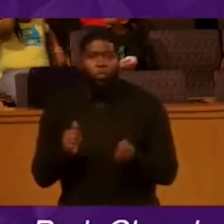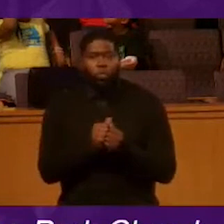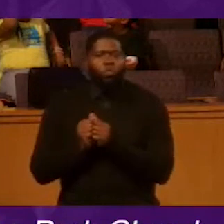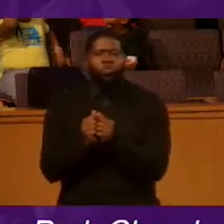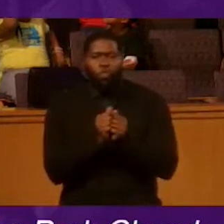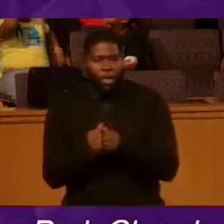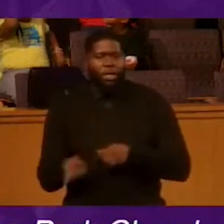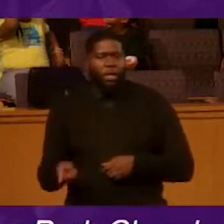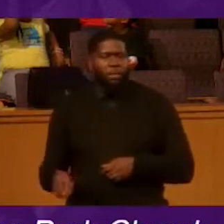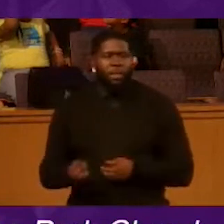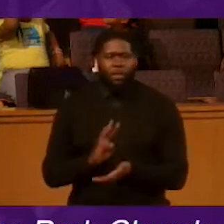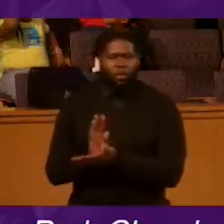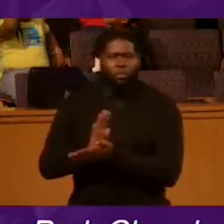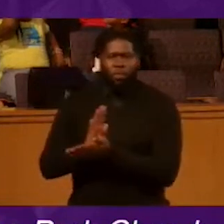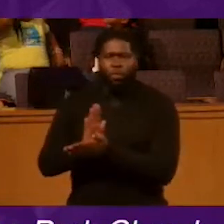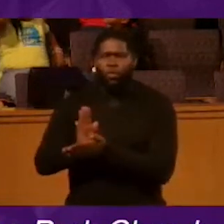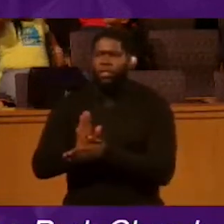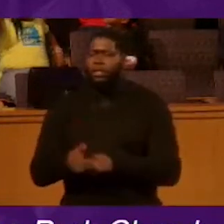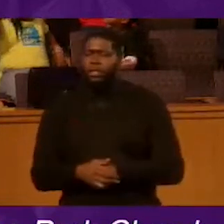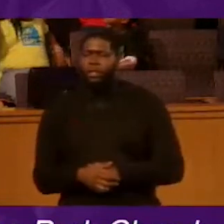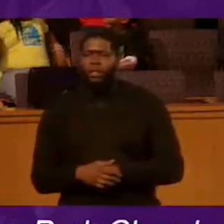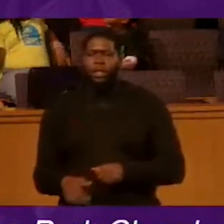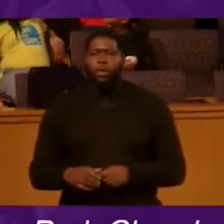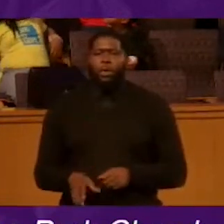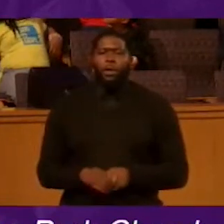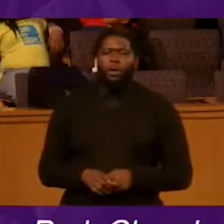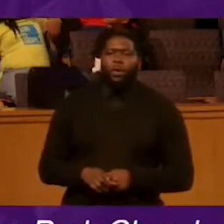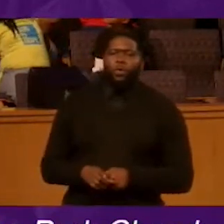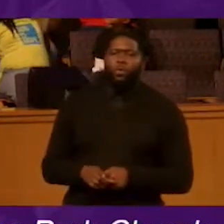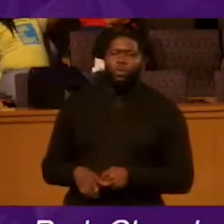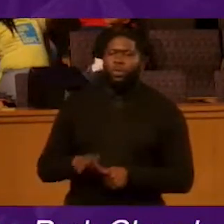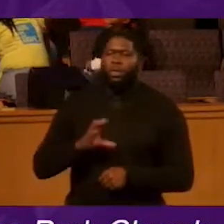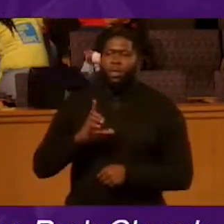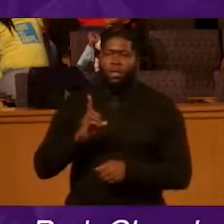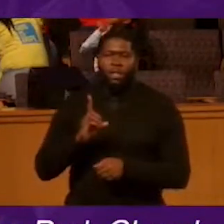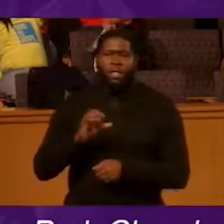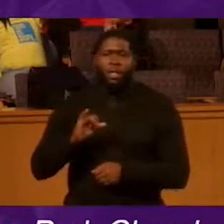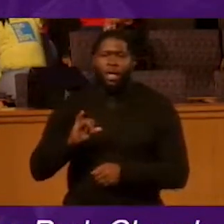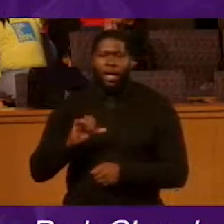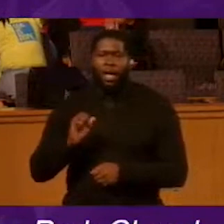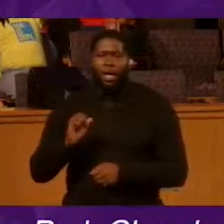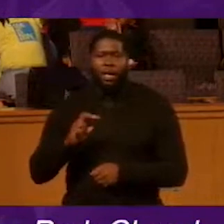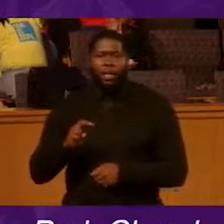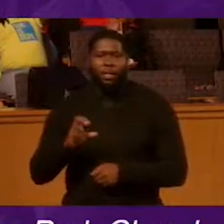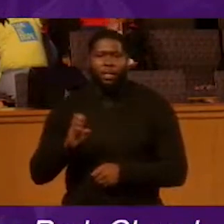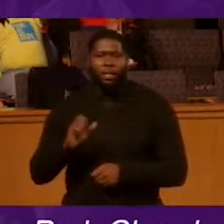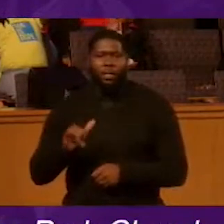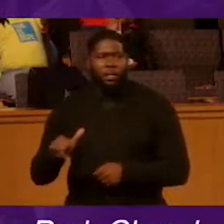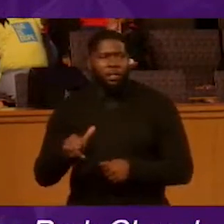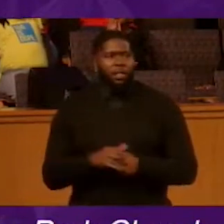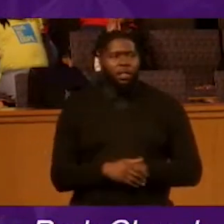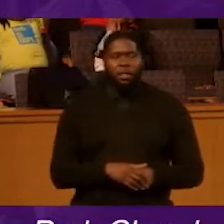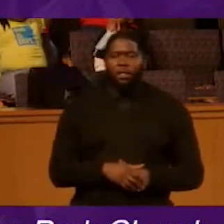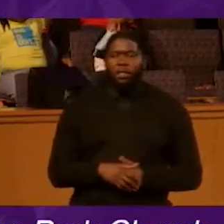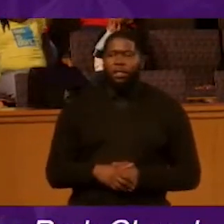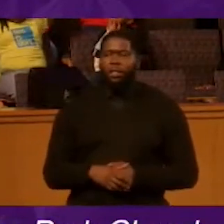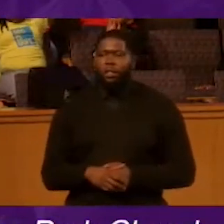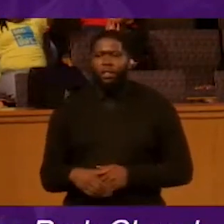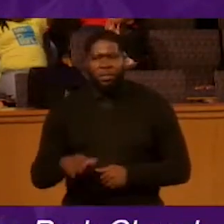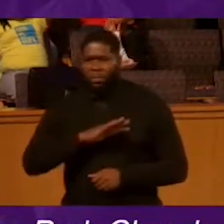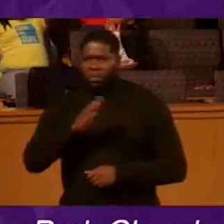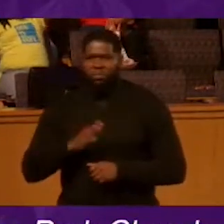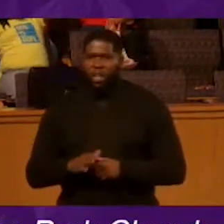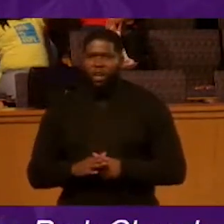the movies, and of course, anytime we can get to Disney, that is it. You know, we are Disney bound. You guys are never